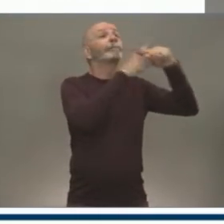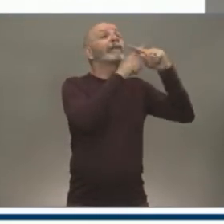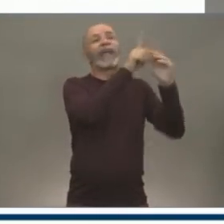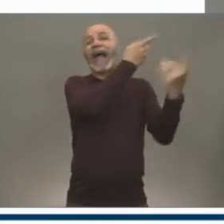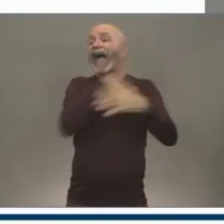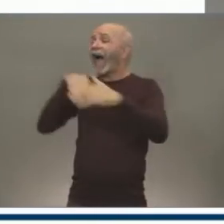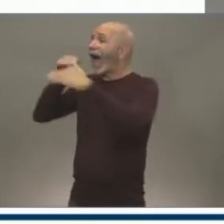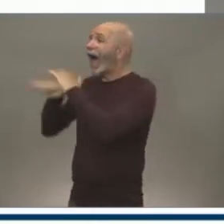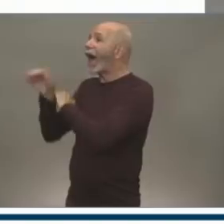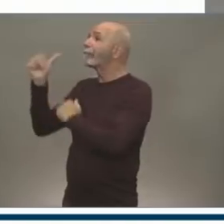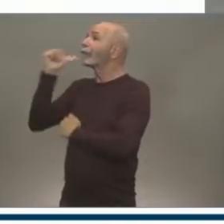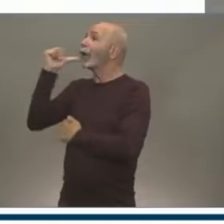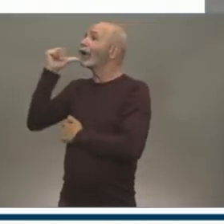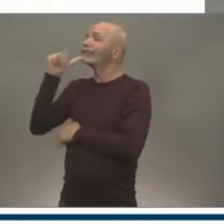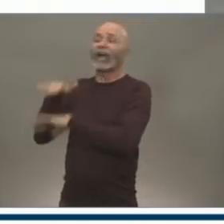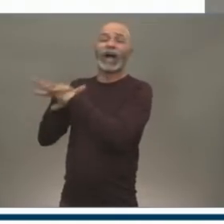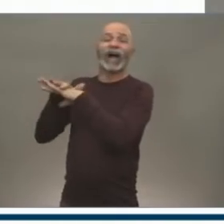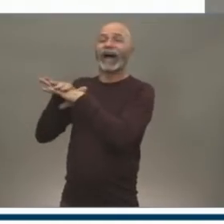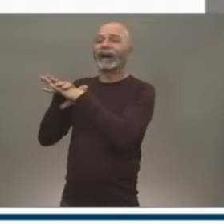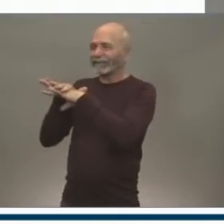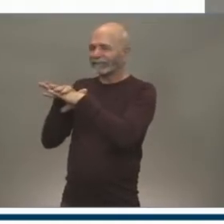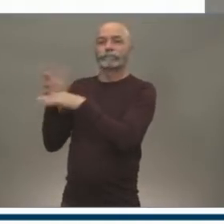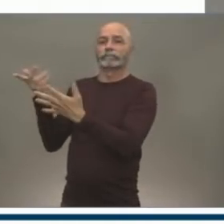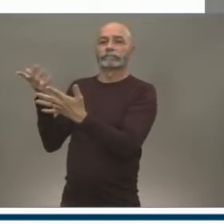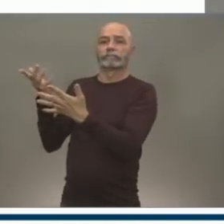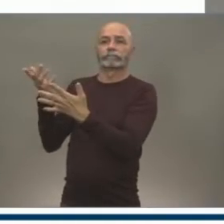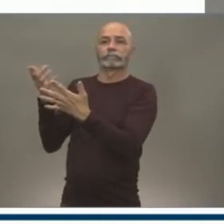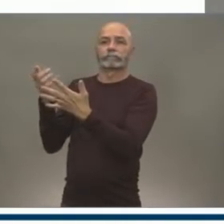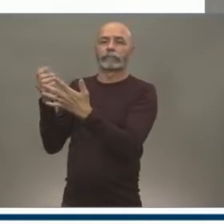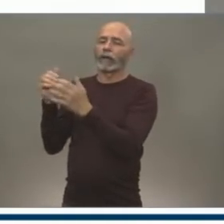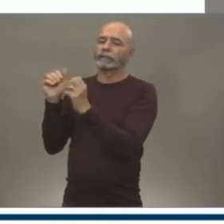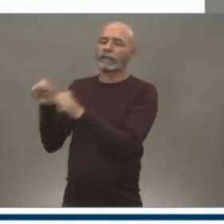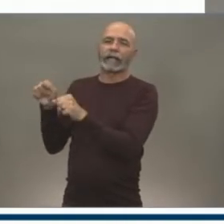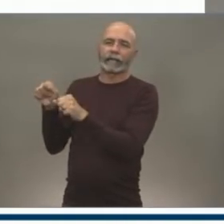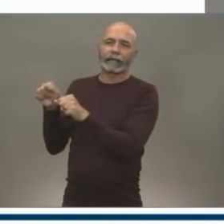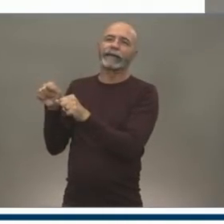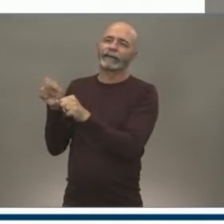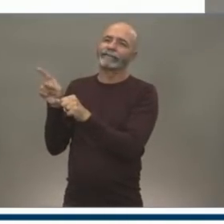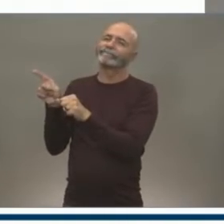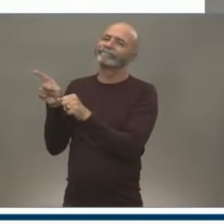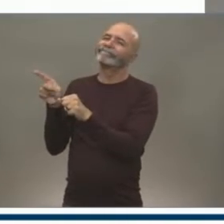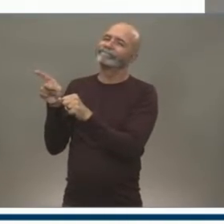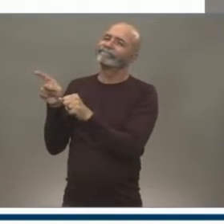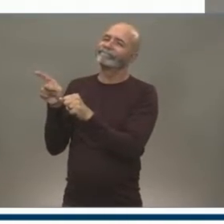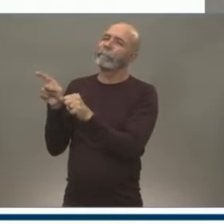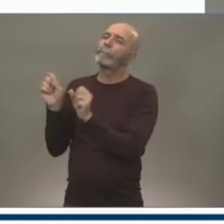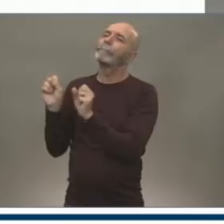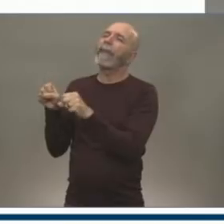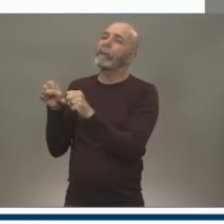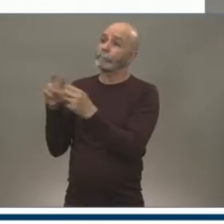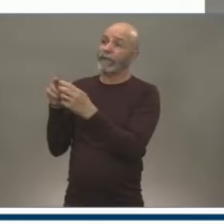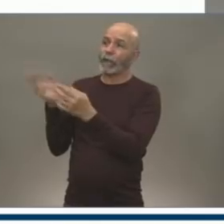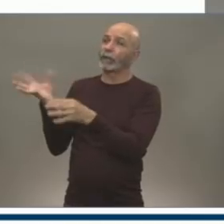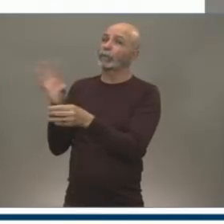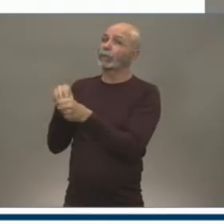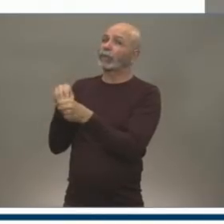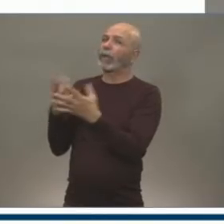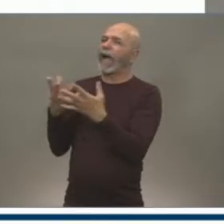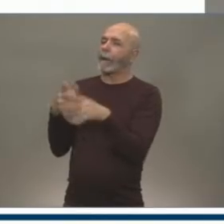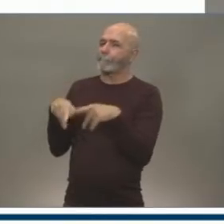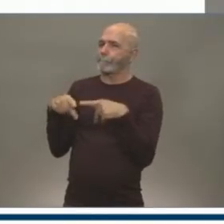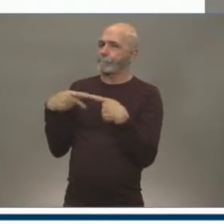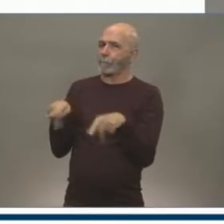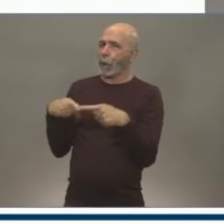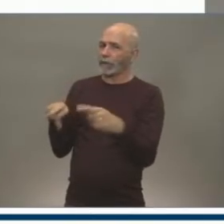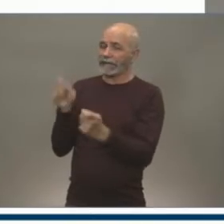we know that these large private parties are playing a role in driving transmission and creating cases.